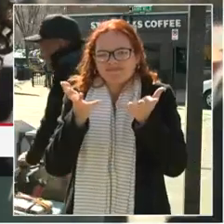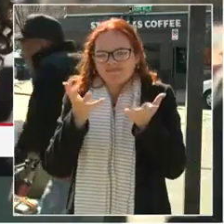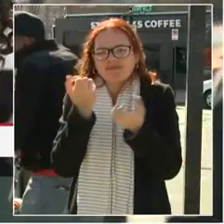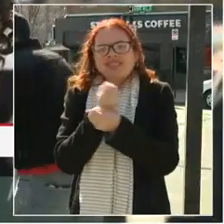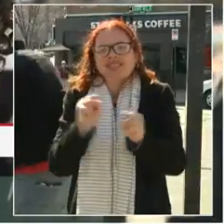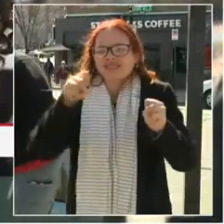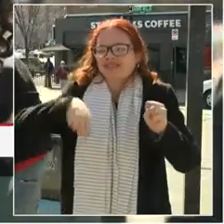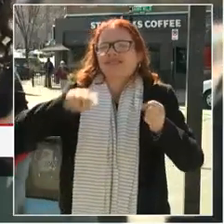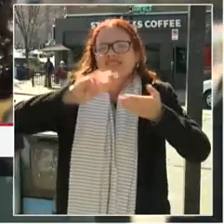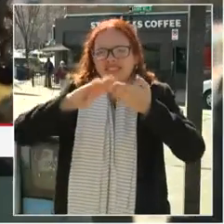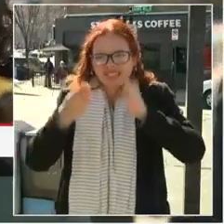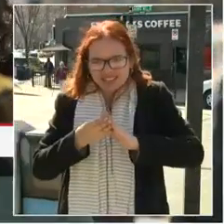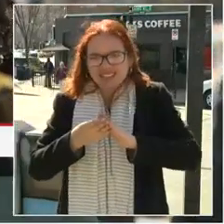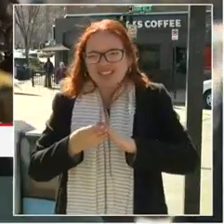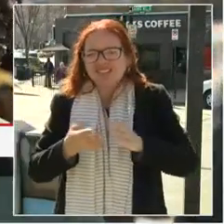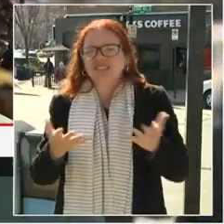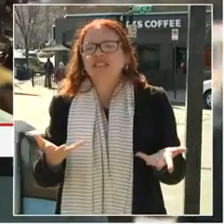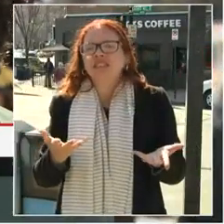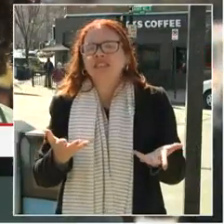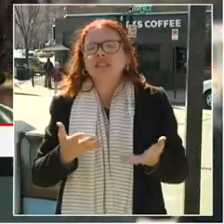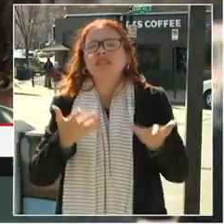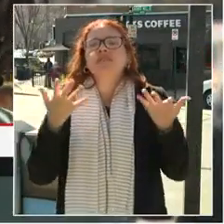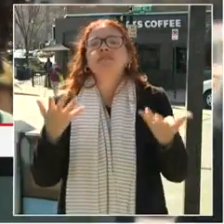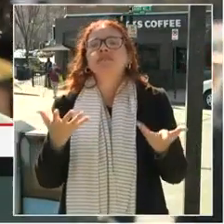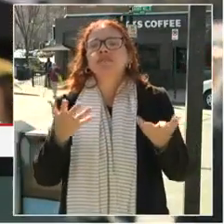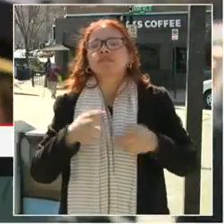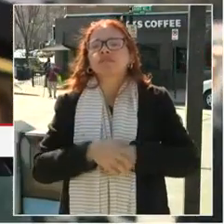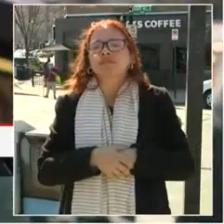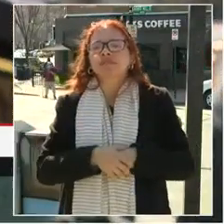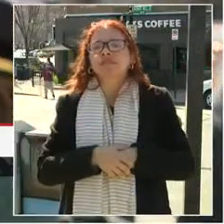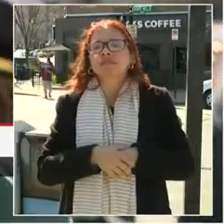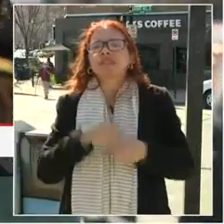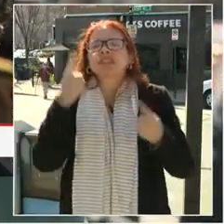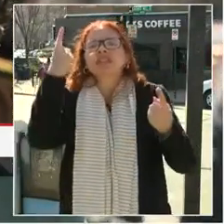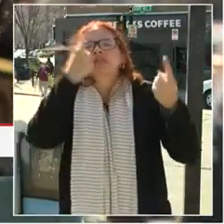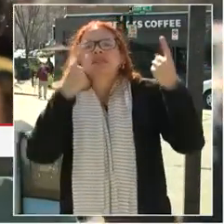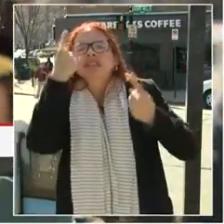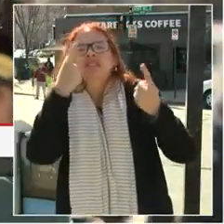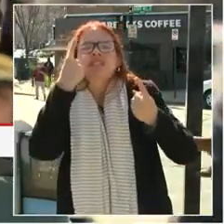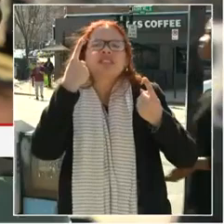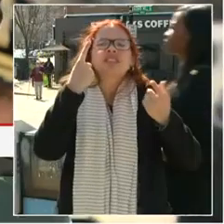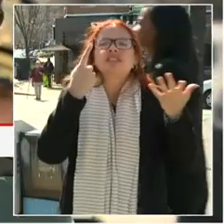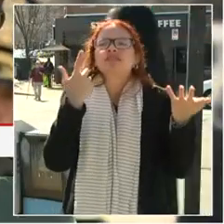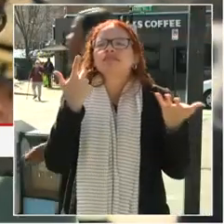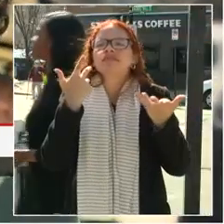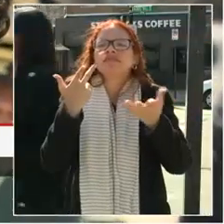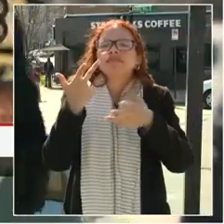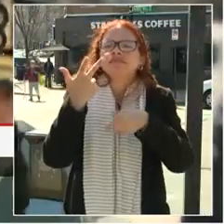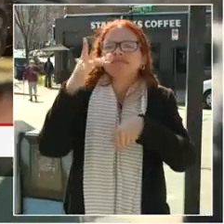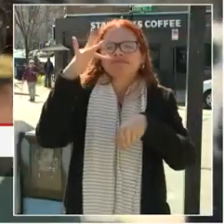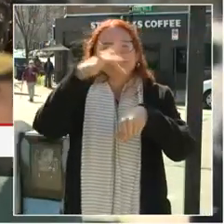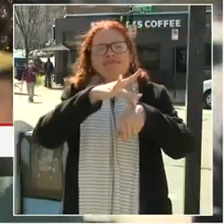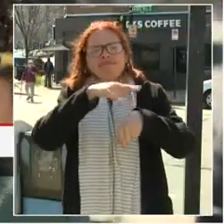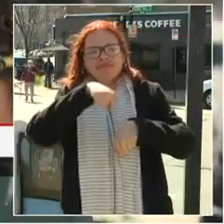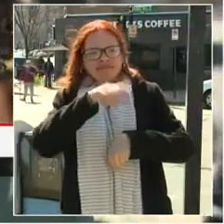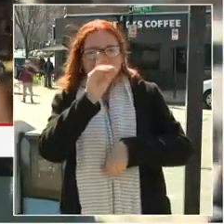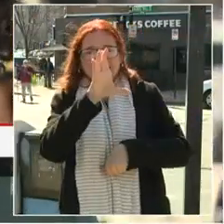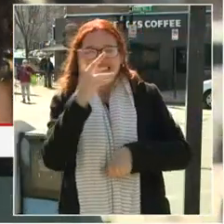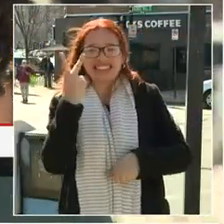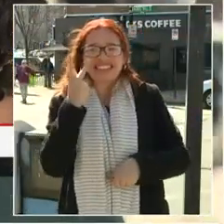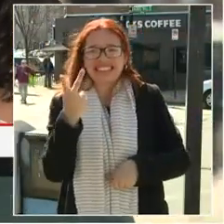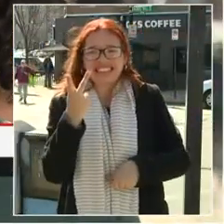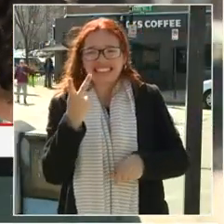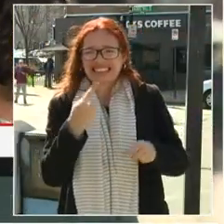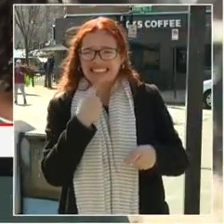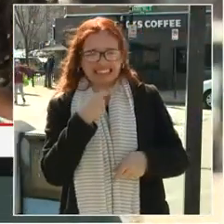So what would you say then to somebody considering visiting D.C. but worried because of what's in the news that it's actually not safe here? Well, I talk about